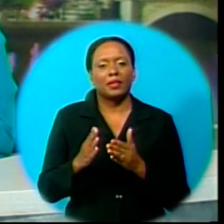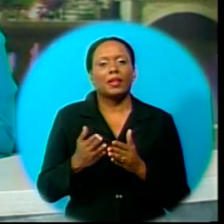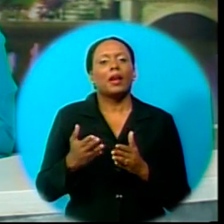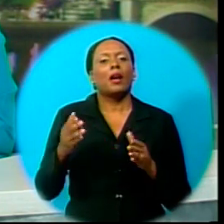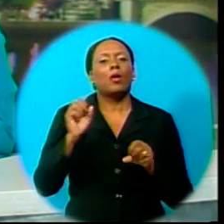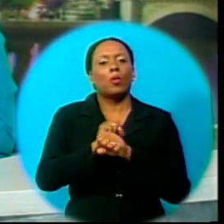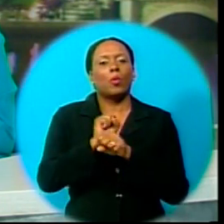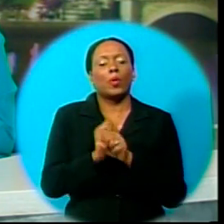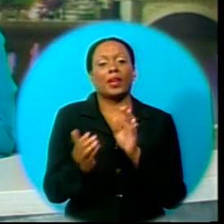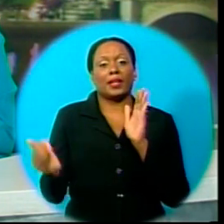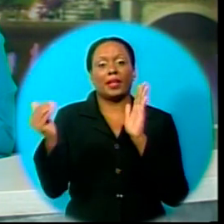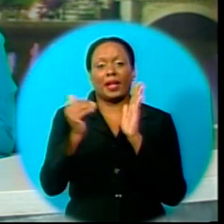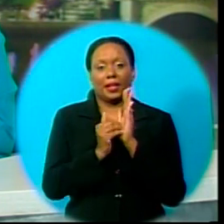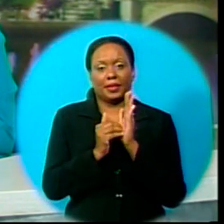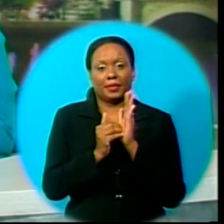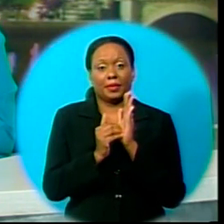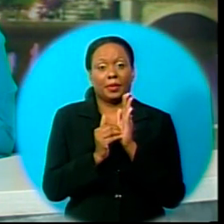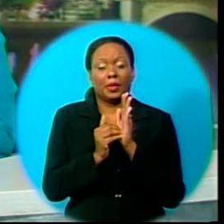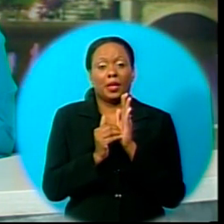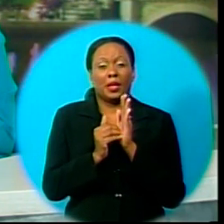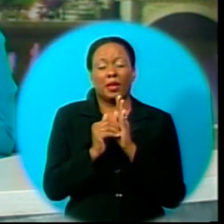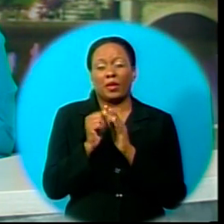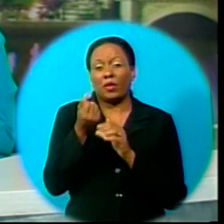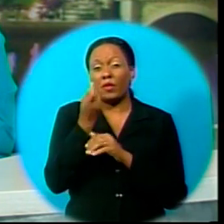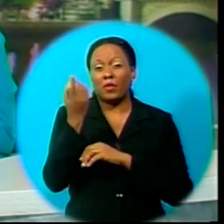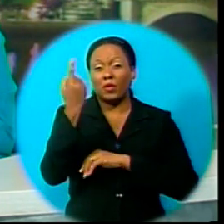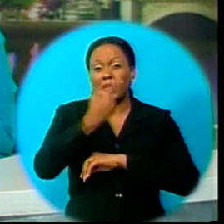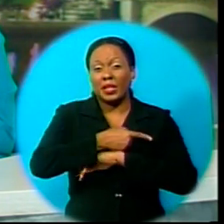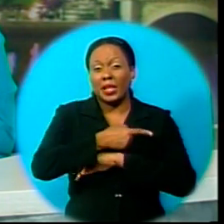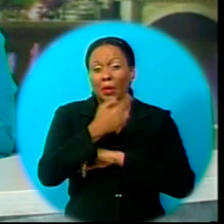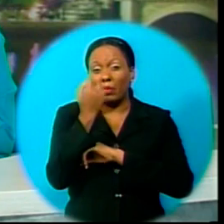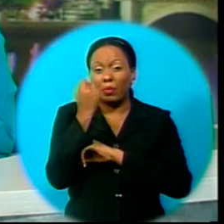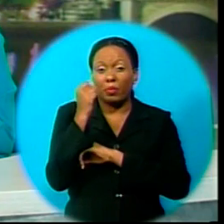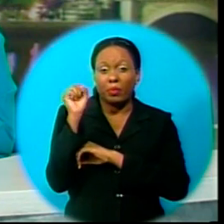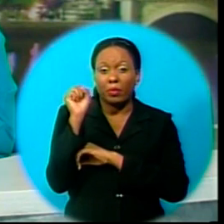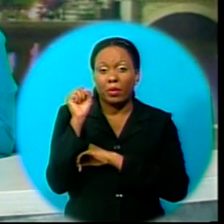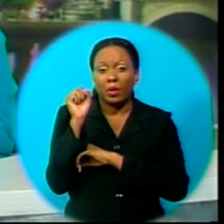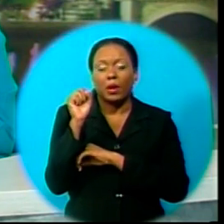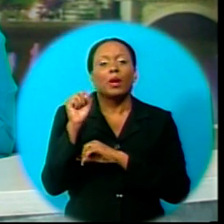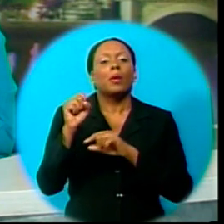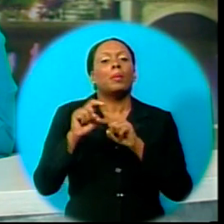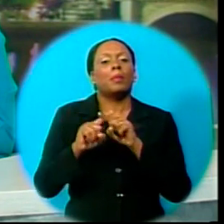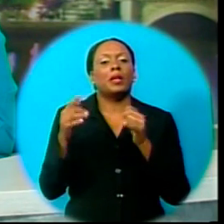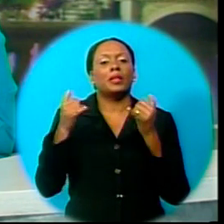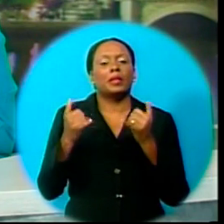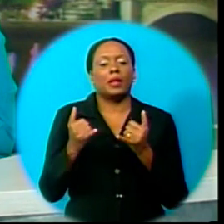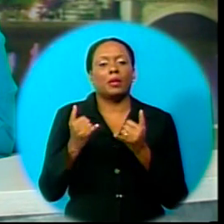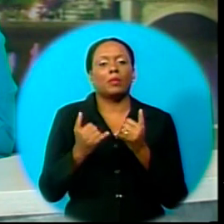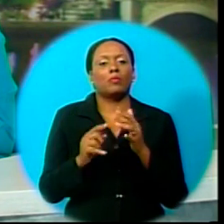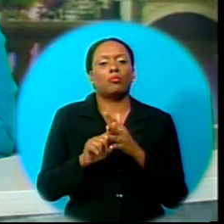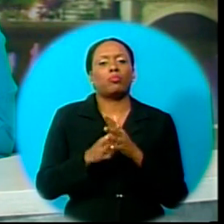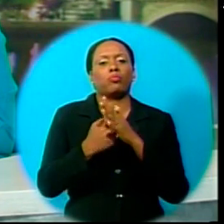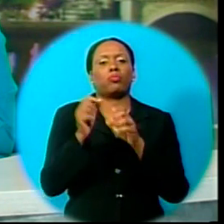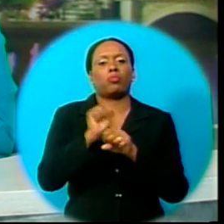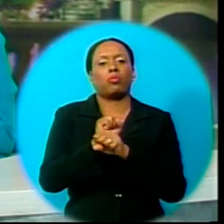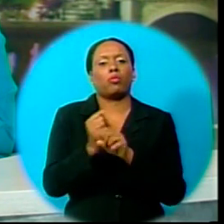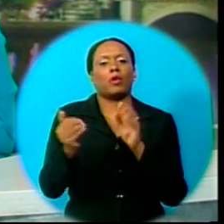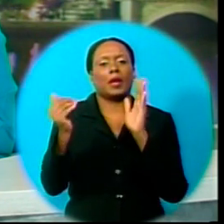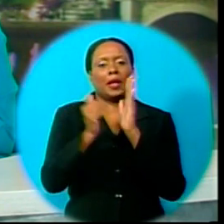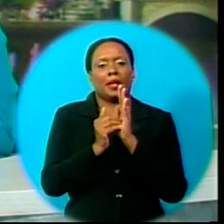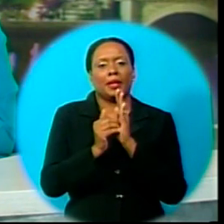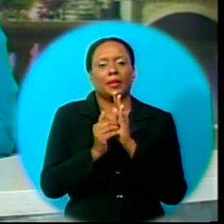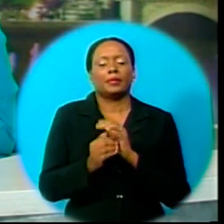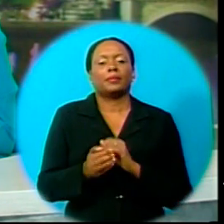job after the financial institution rescinded the temporary employment of an intern, a move which saw workers walking out in